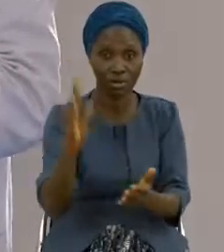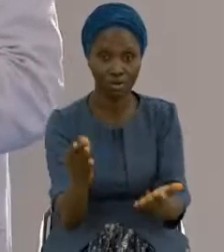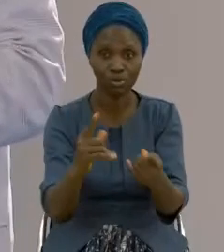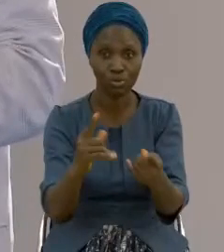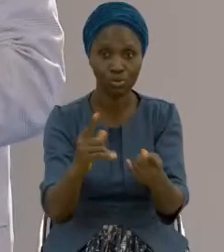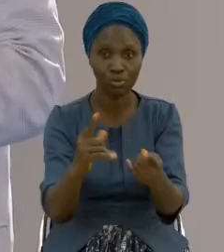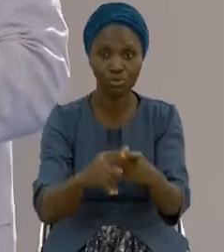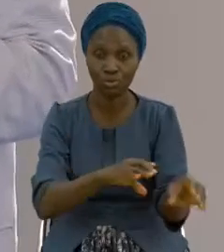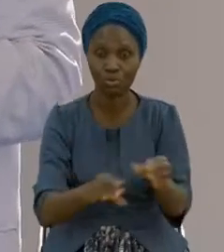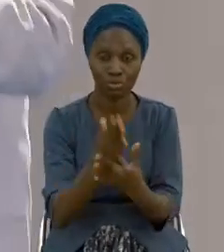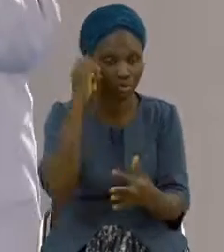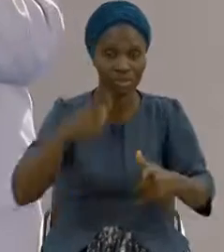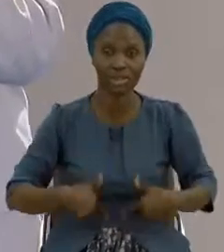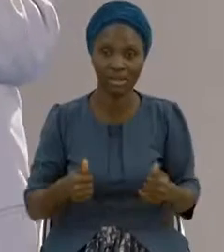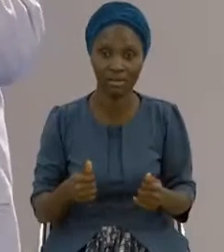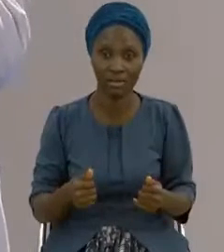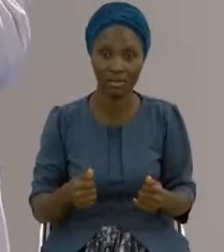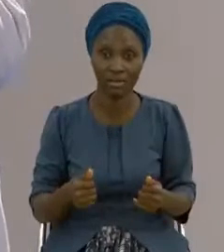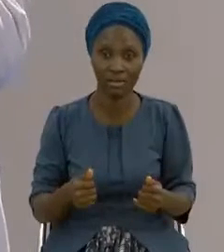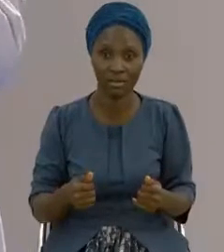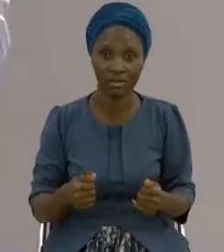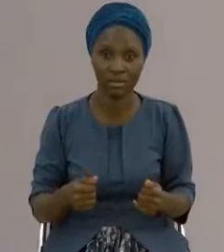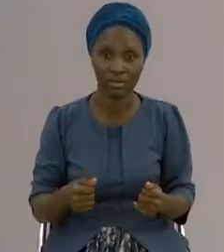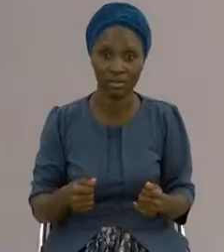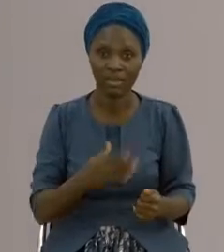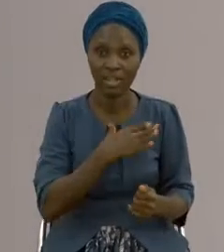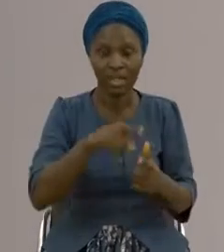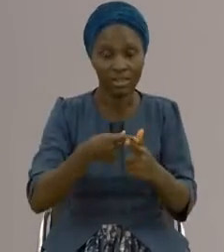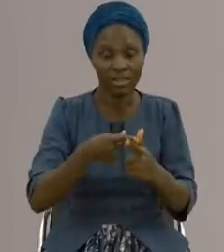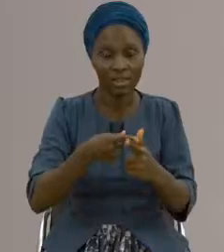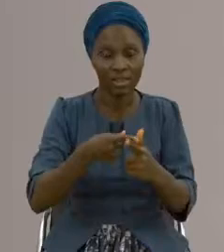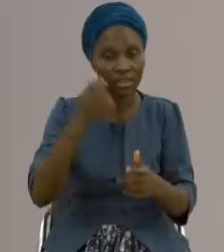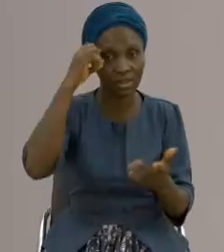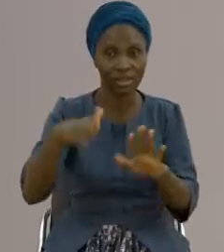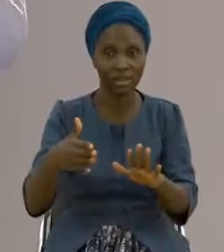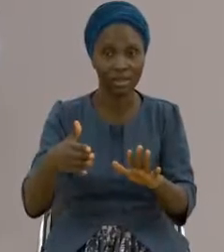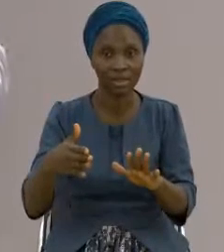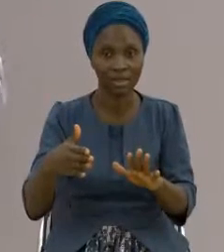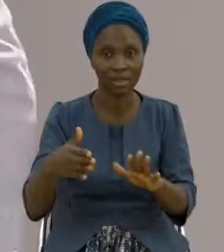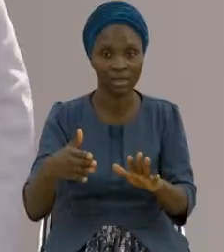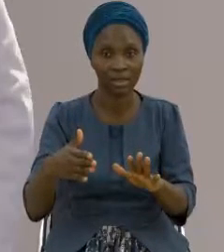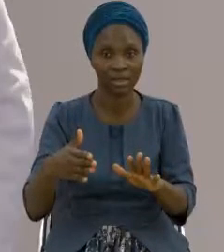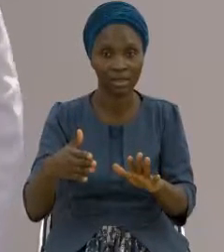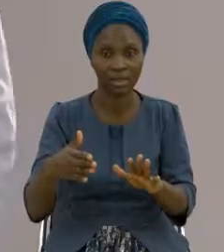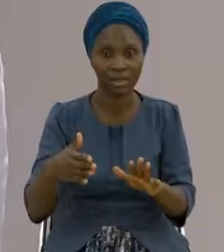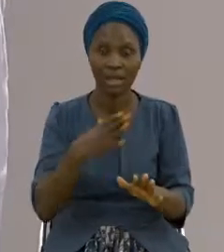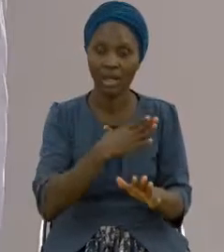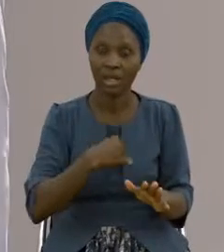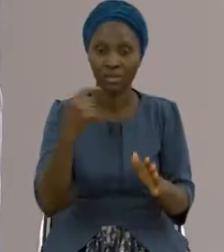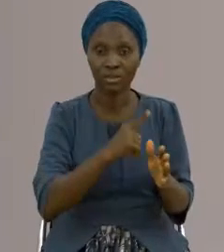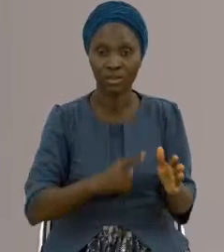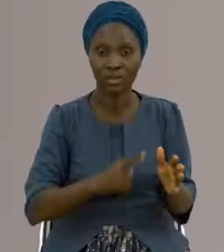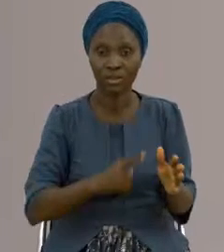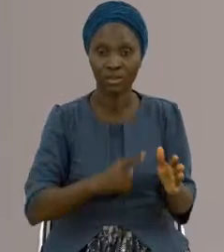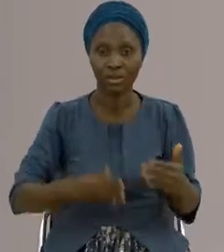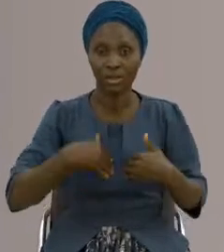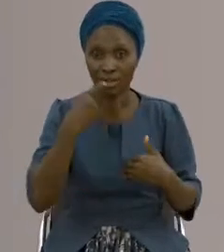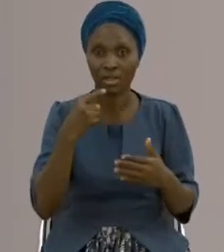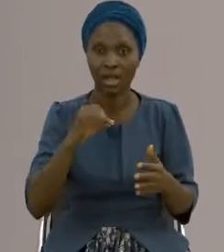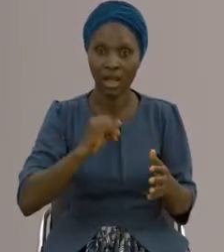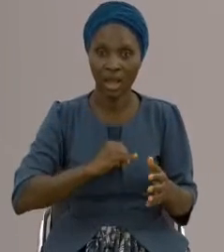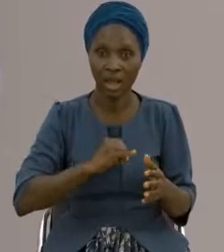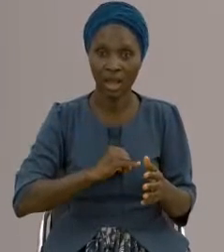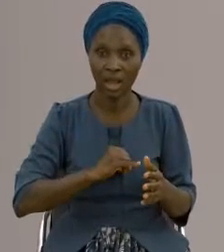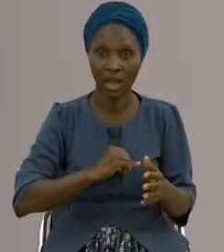then he died and said, the Lord had said, I confirm it, a double portion of your of